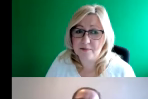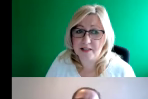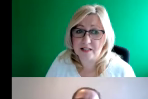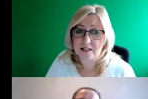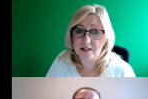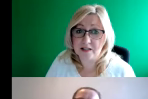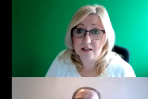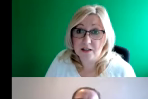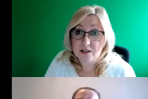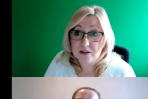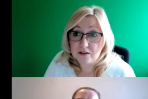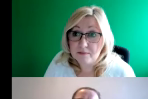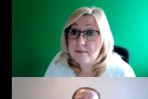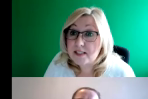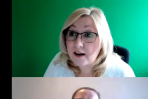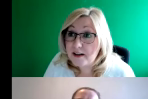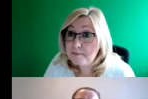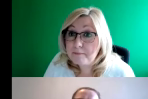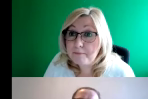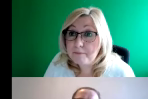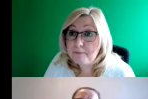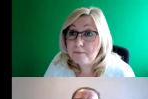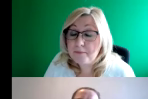So it can be the when? Sorry?